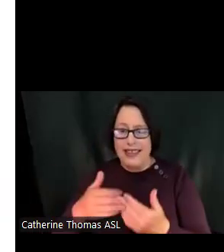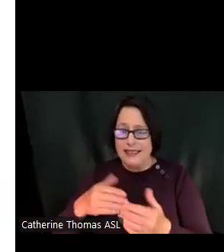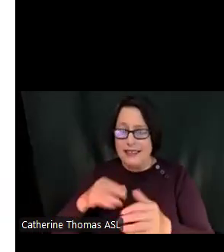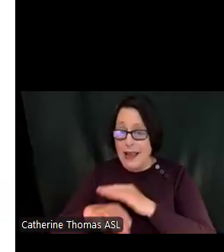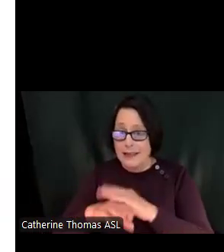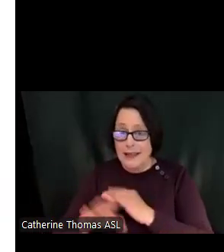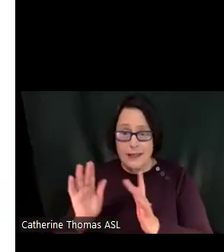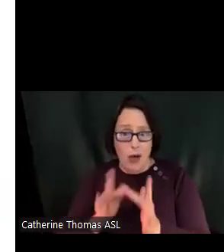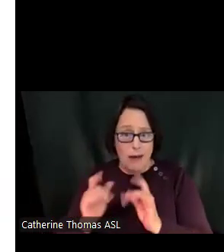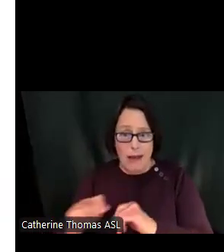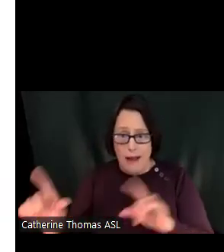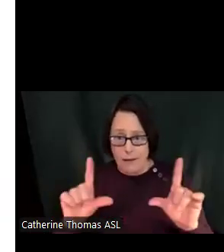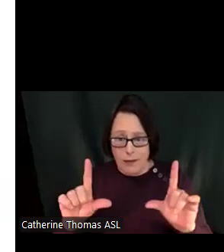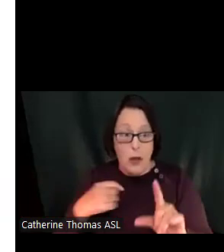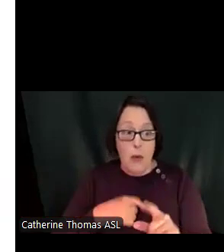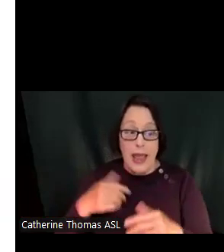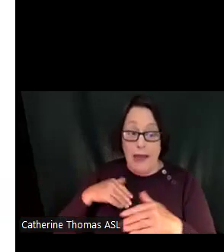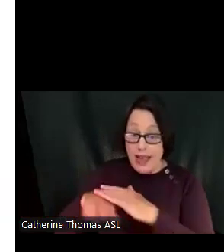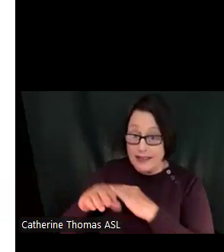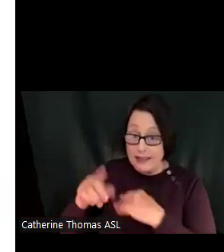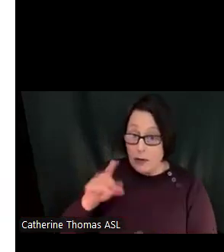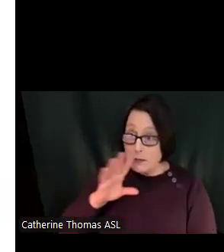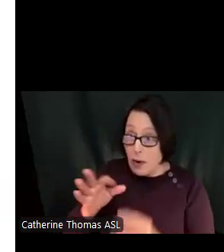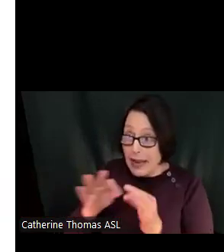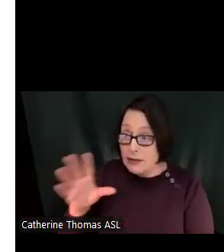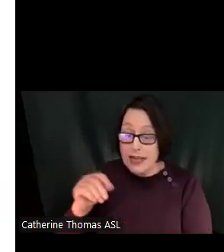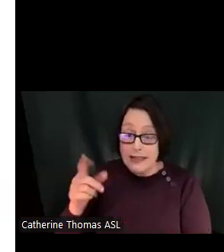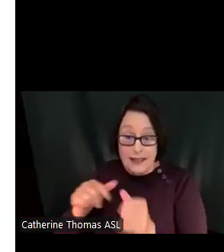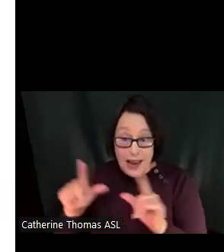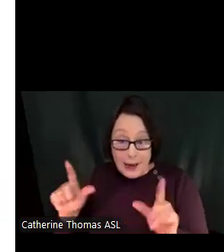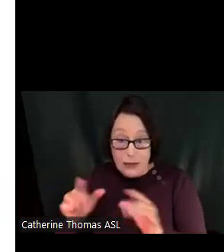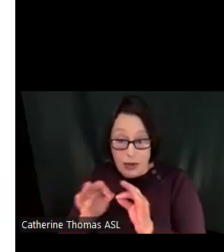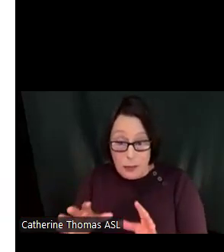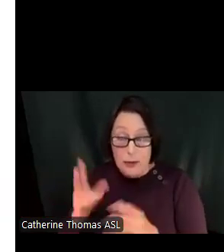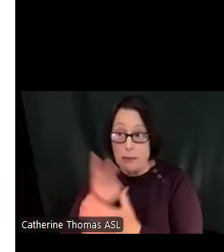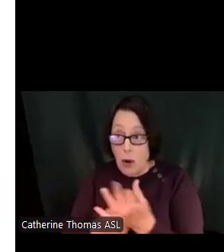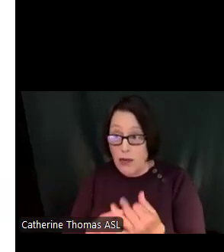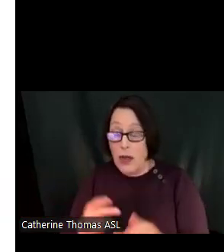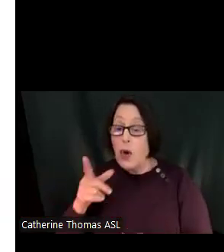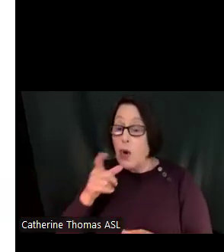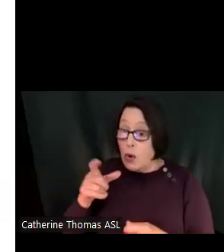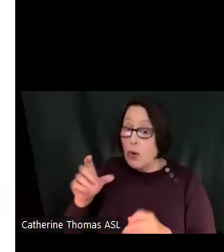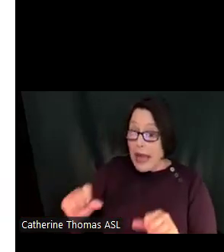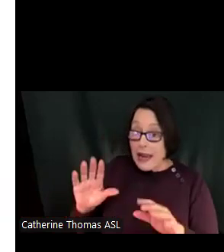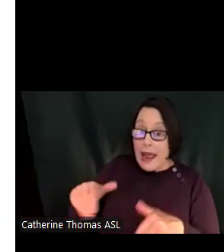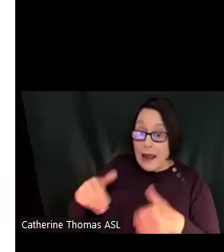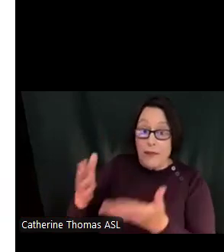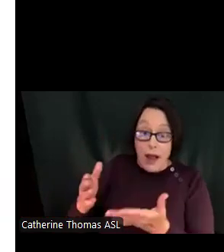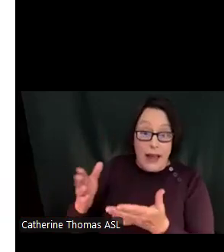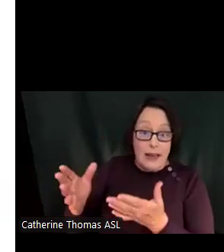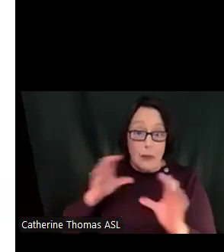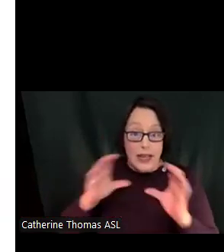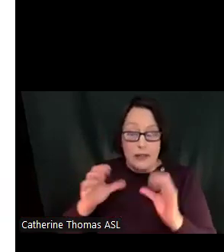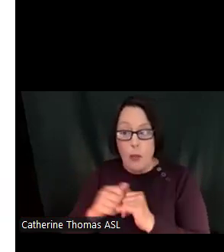We provide access to sign language and spoken language interpreters that can facilitate effective communication between